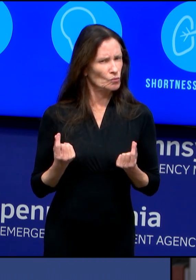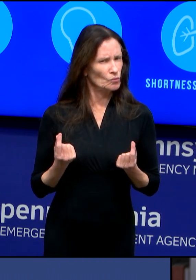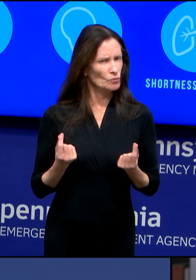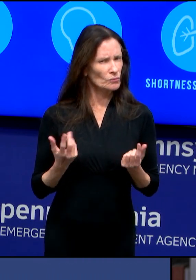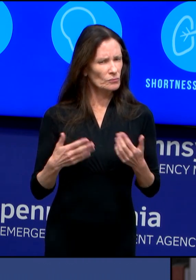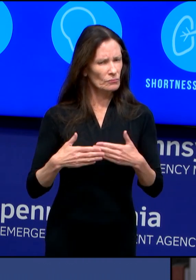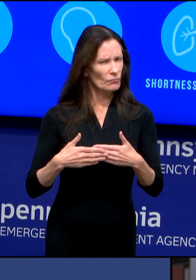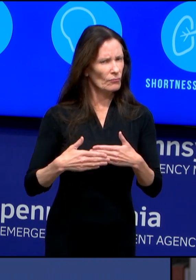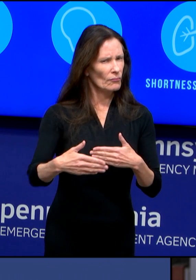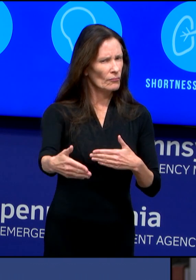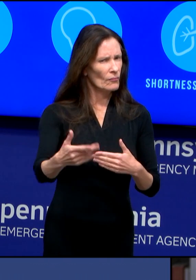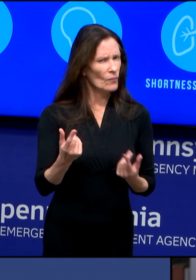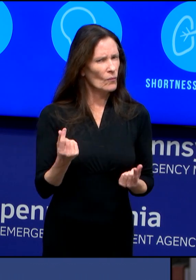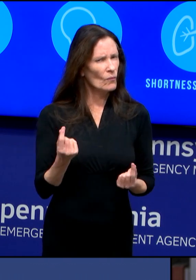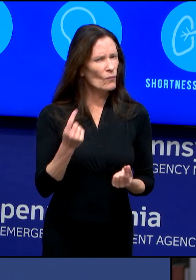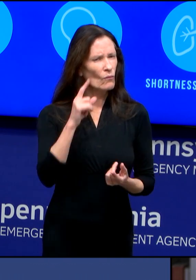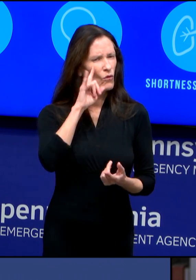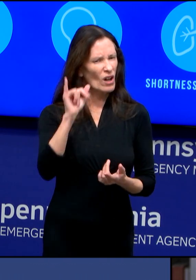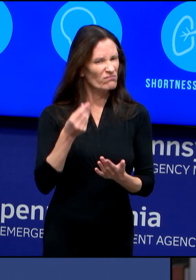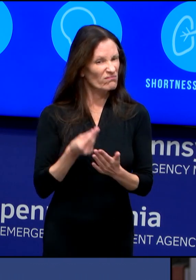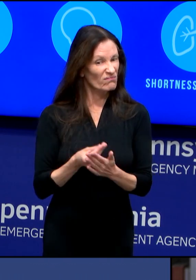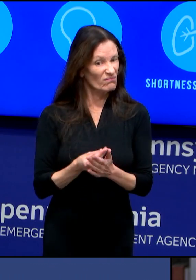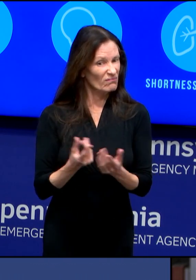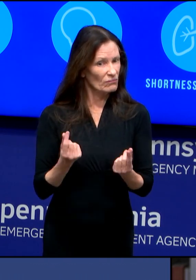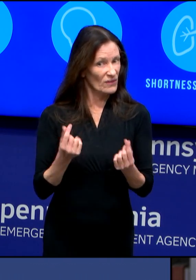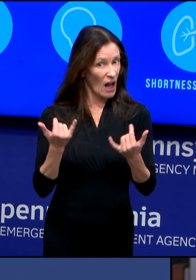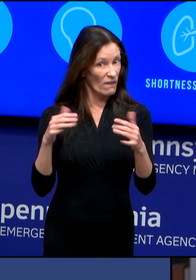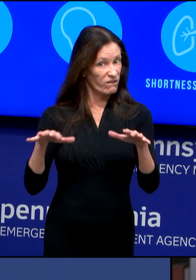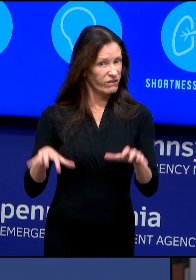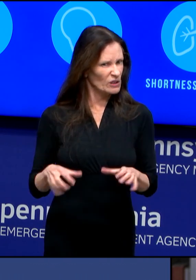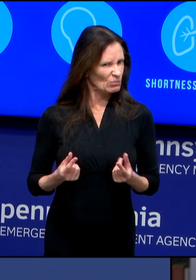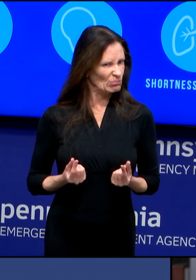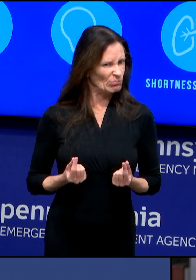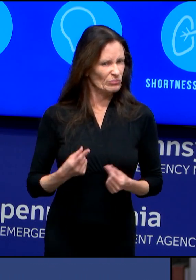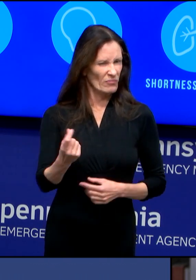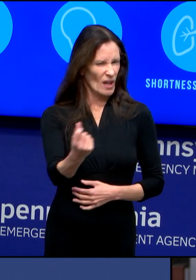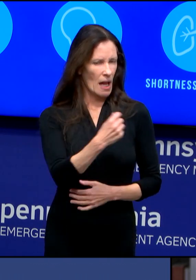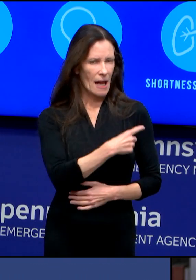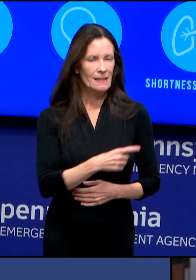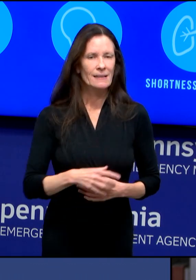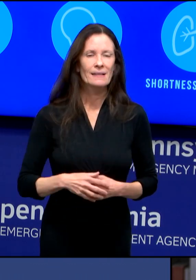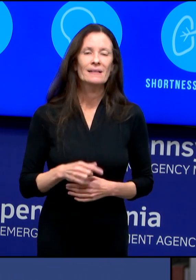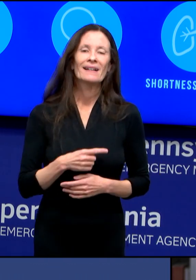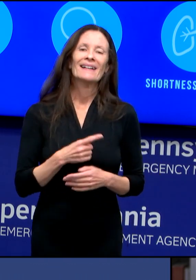We're like any other businesses. The revenues have softened pretty dramatically.